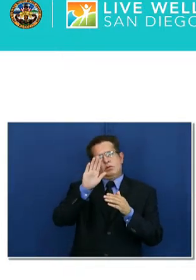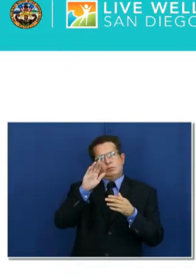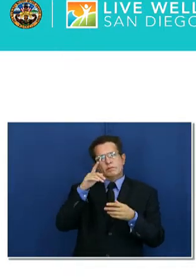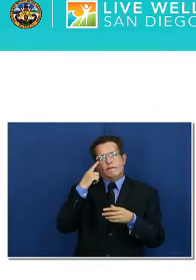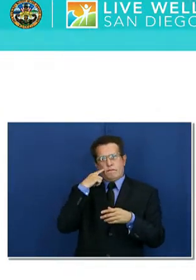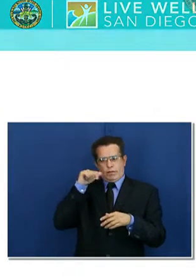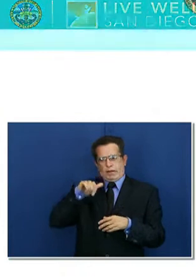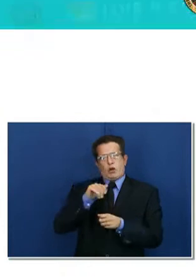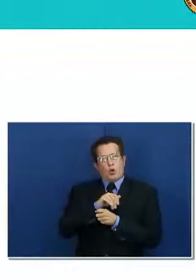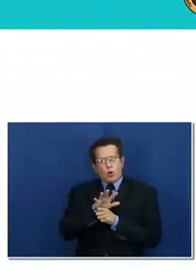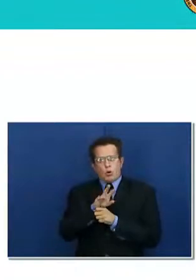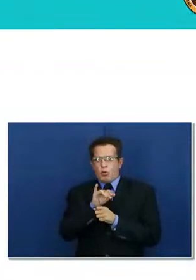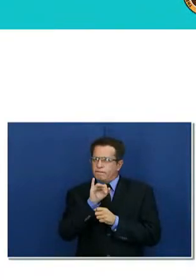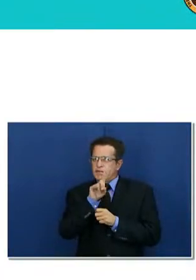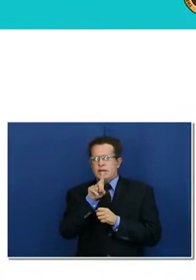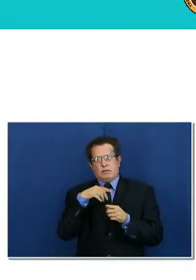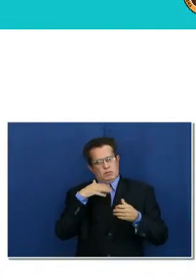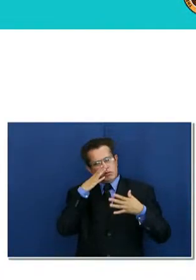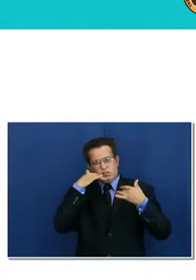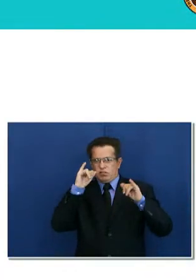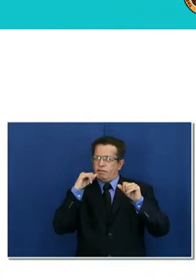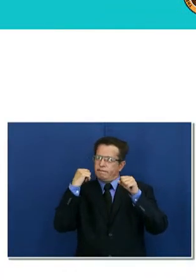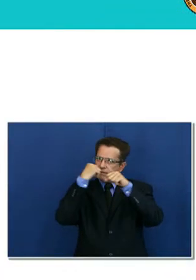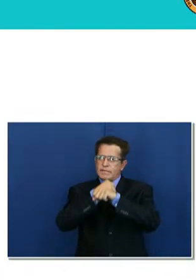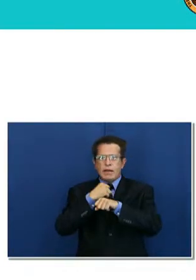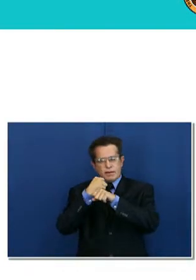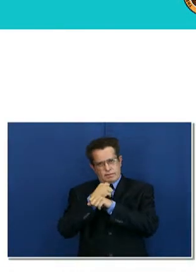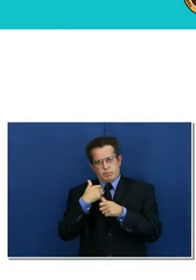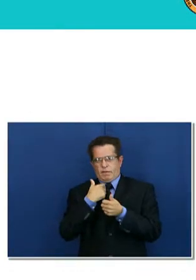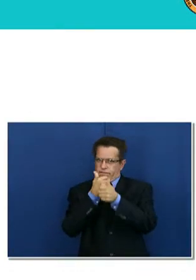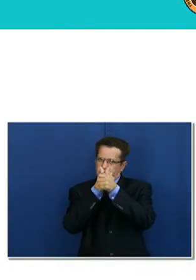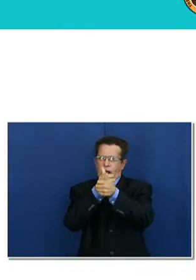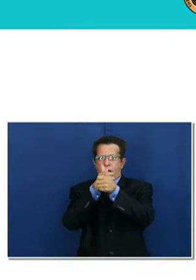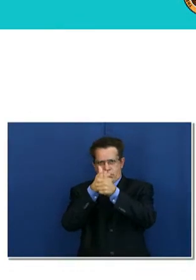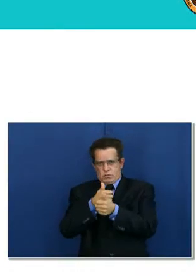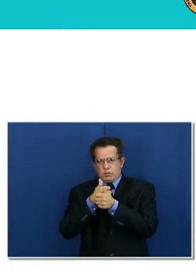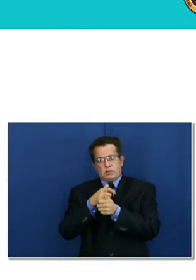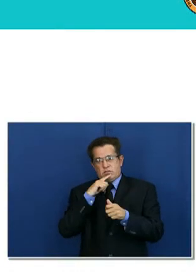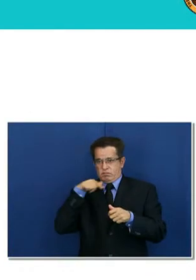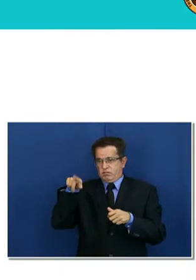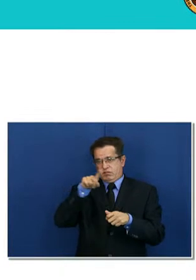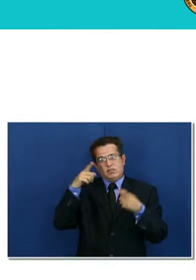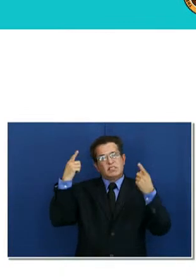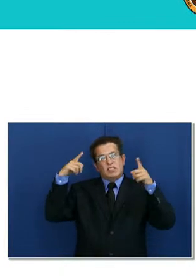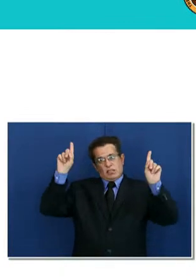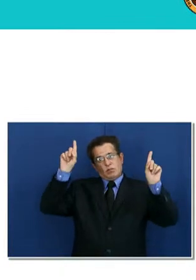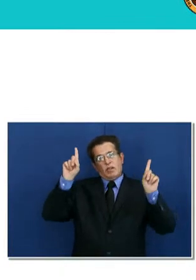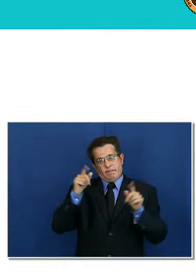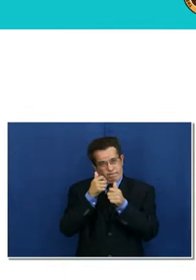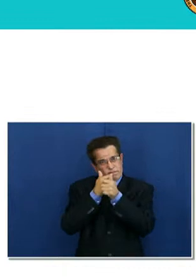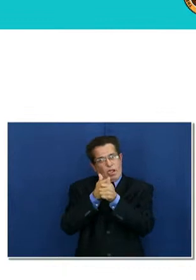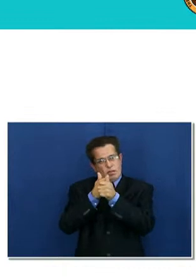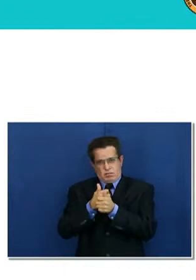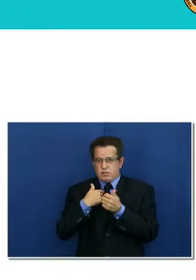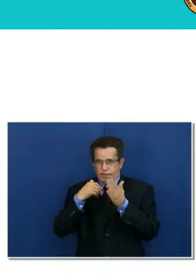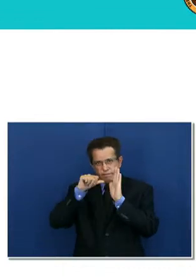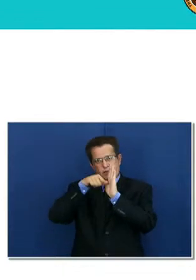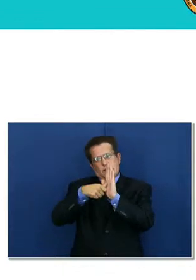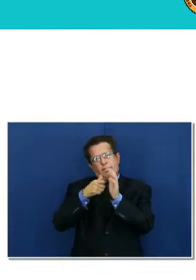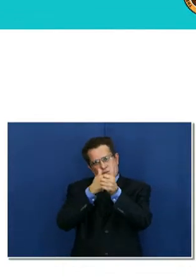and the following simple preventive measures have been proven to be successful, and we want to continue to